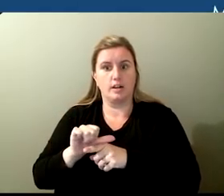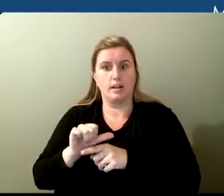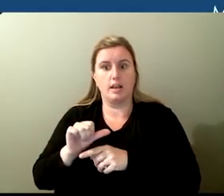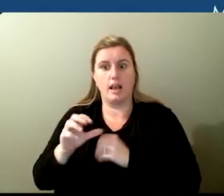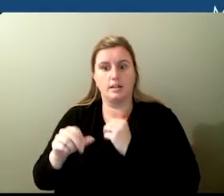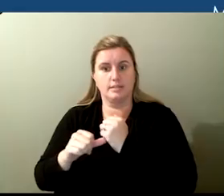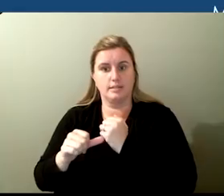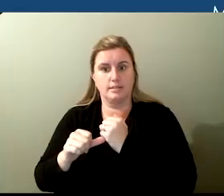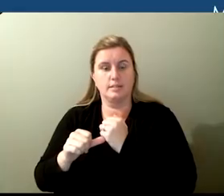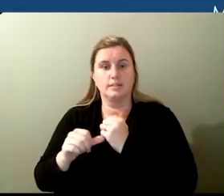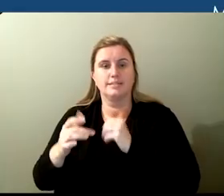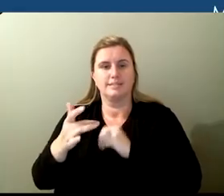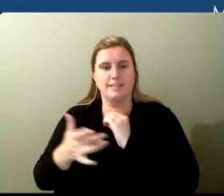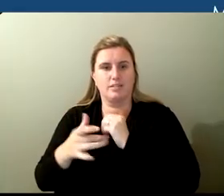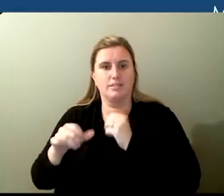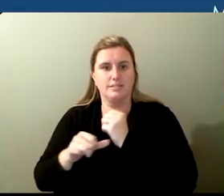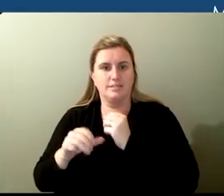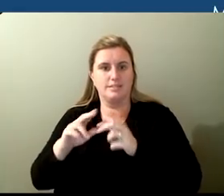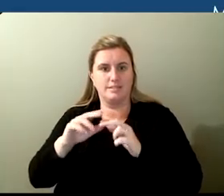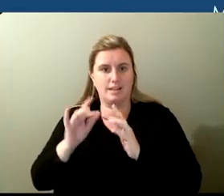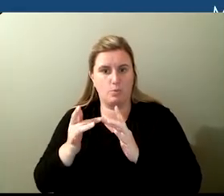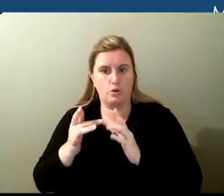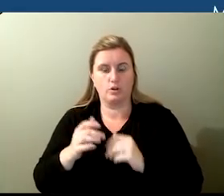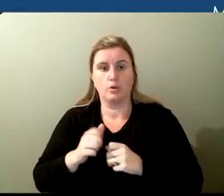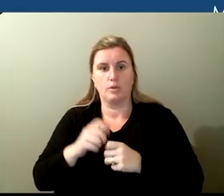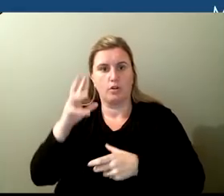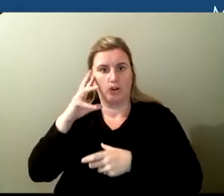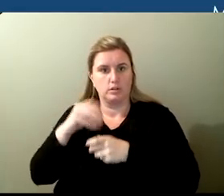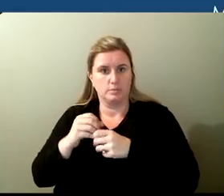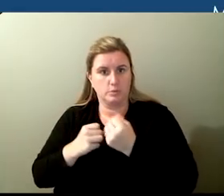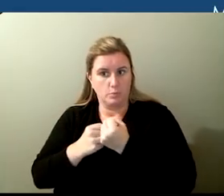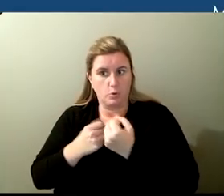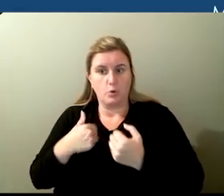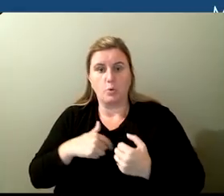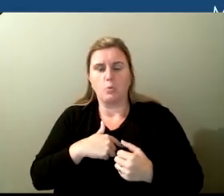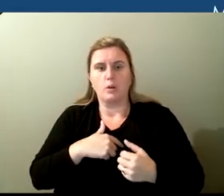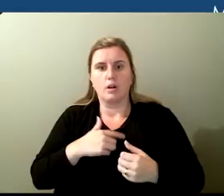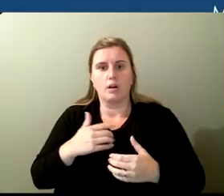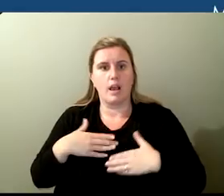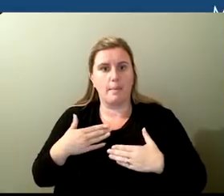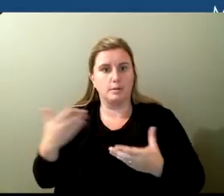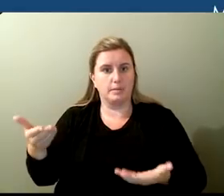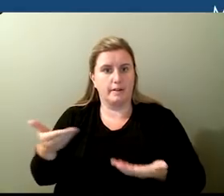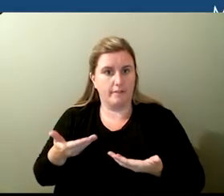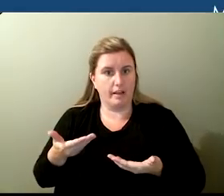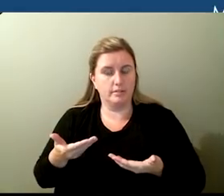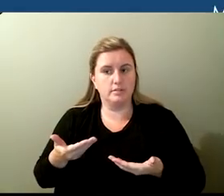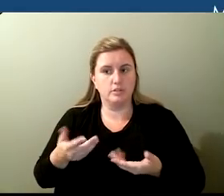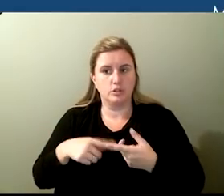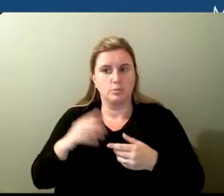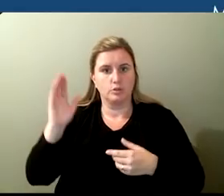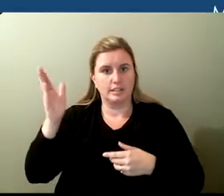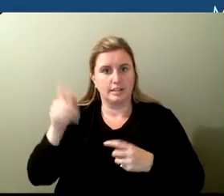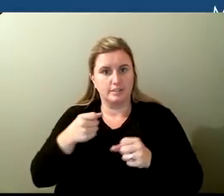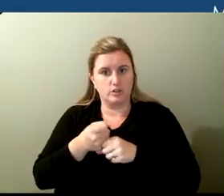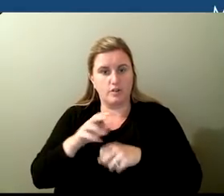in the Autism Initiative ABA supports. I'm very happy and very honored to have been invited to present this year